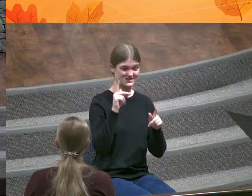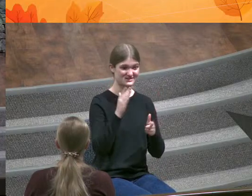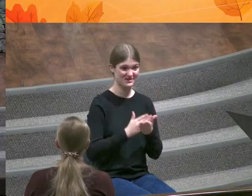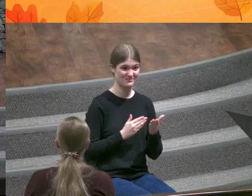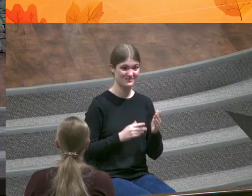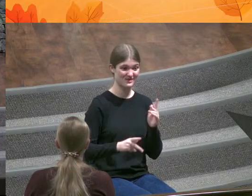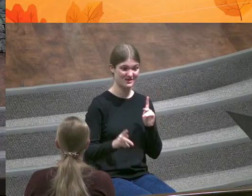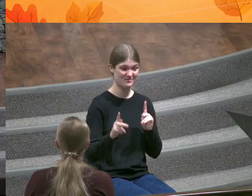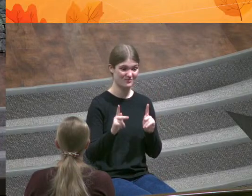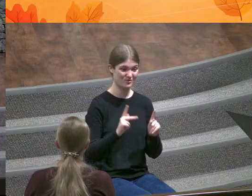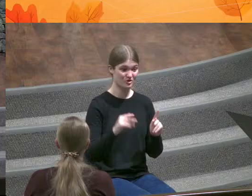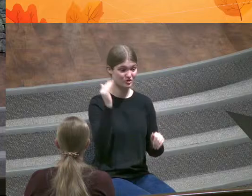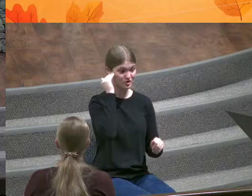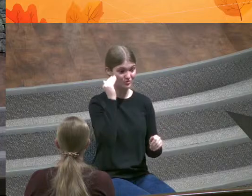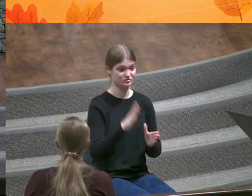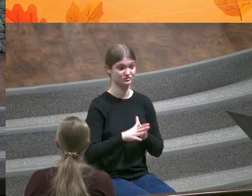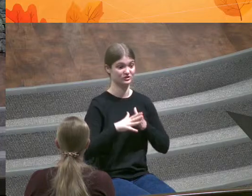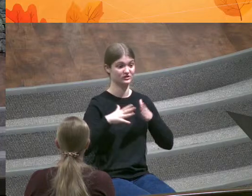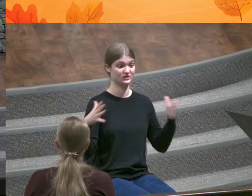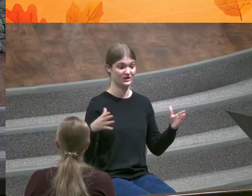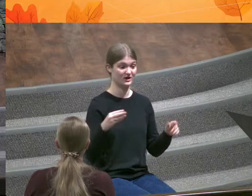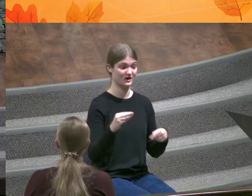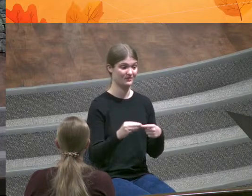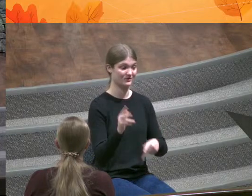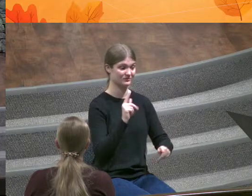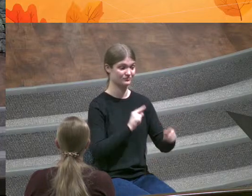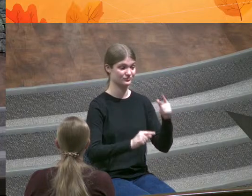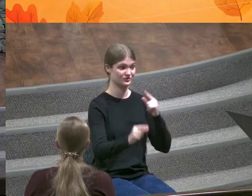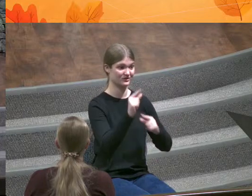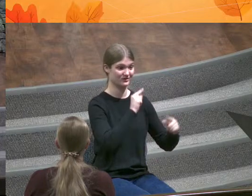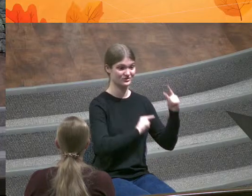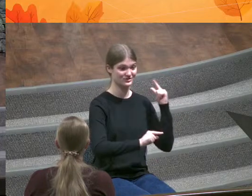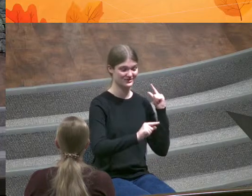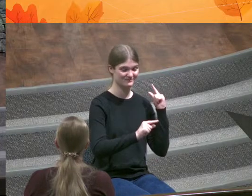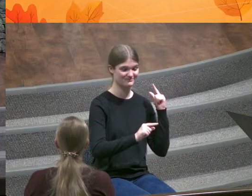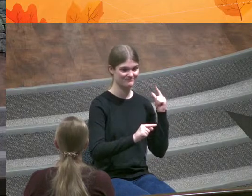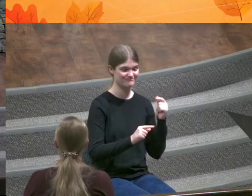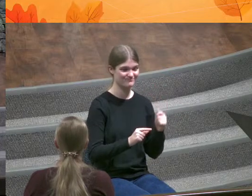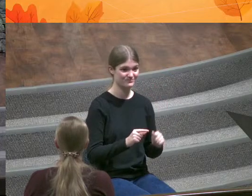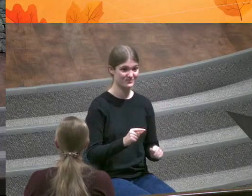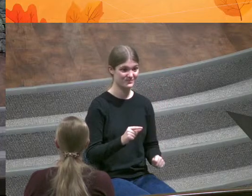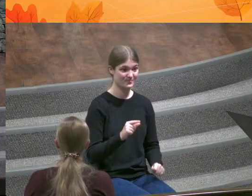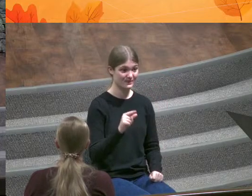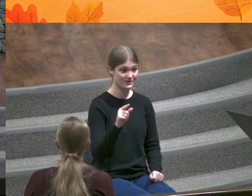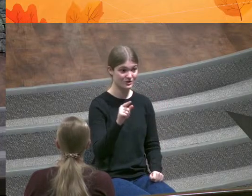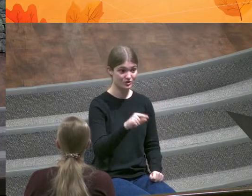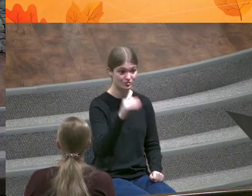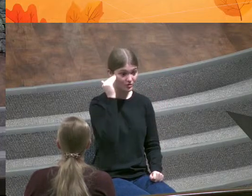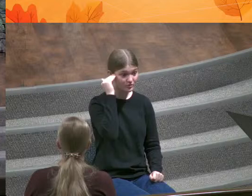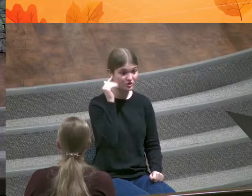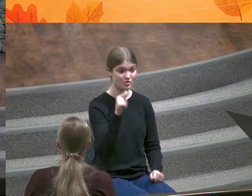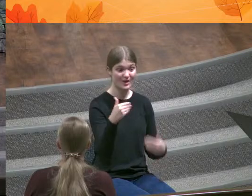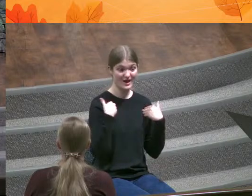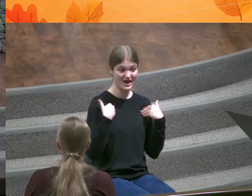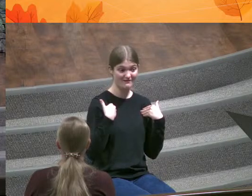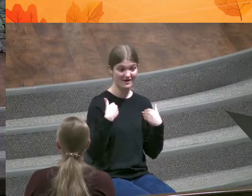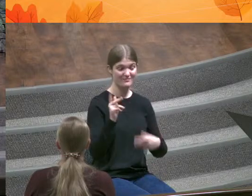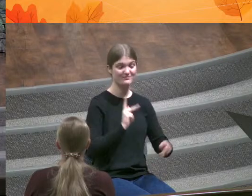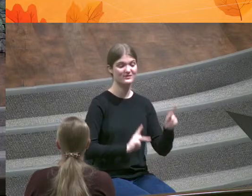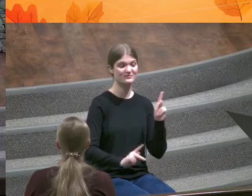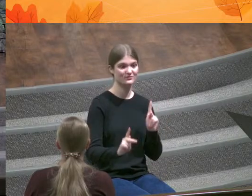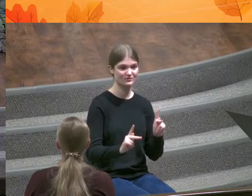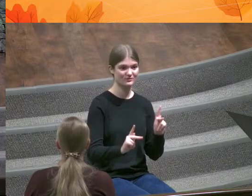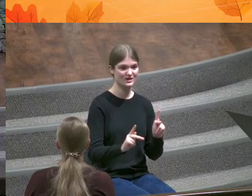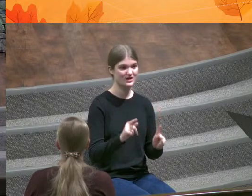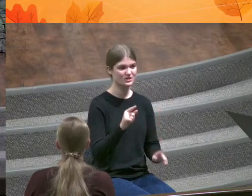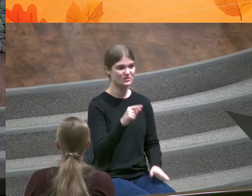some of you do that, and you enjoy that genealogy stuff. I say, do you know that you have a people? And